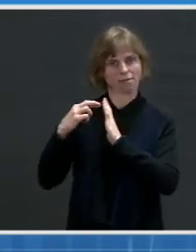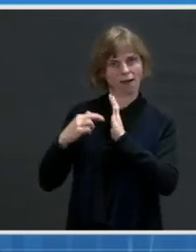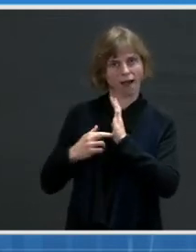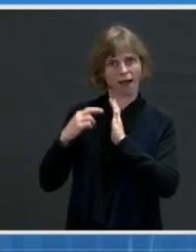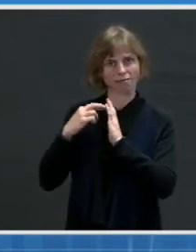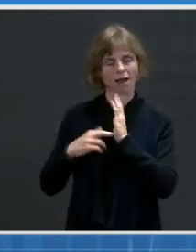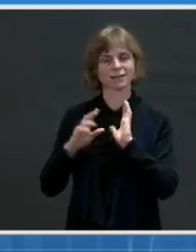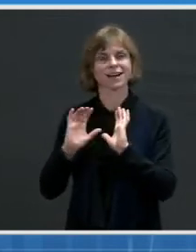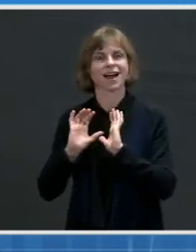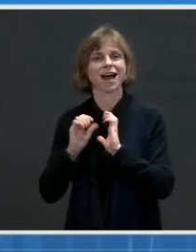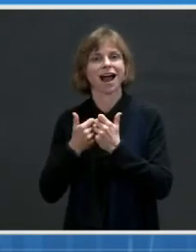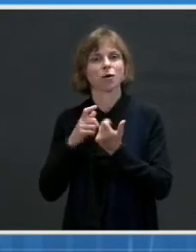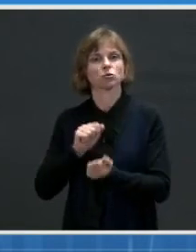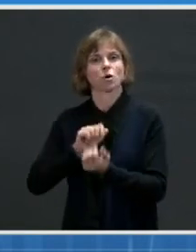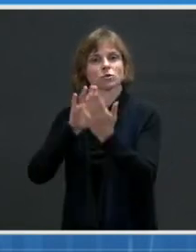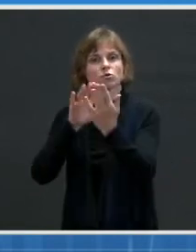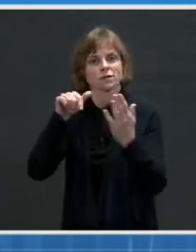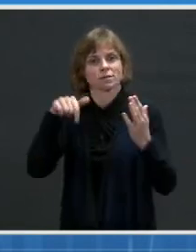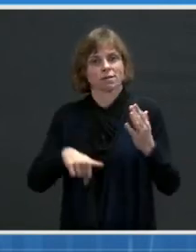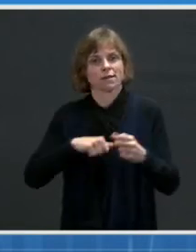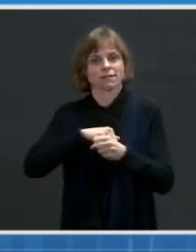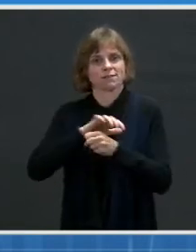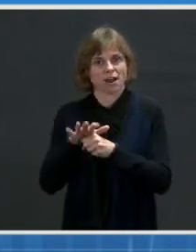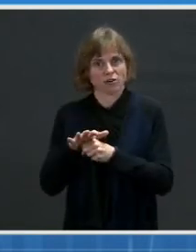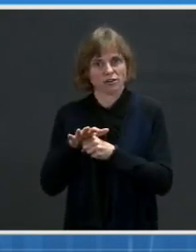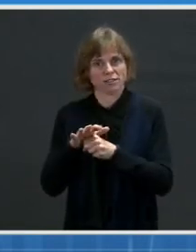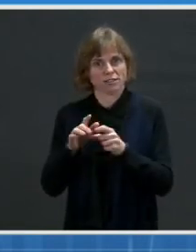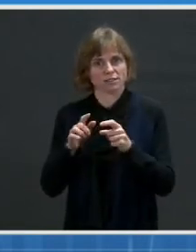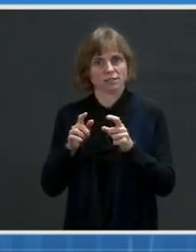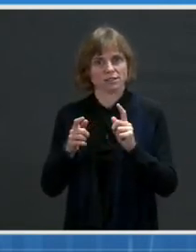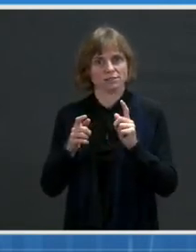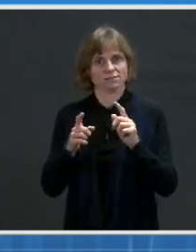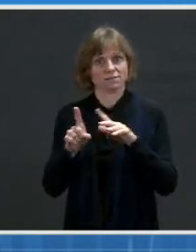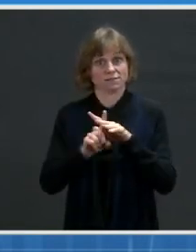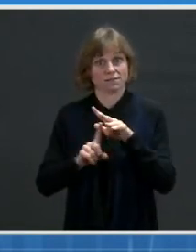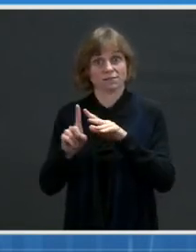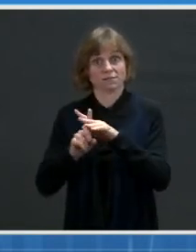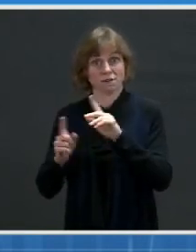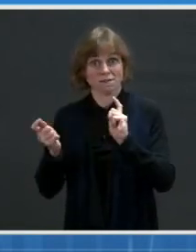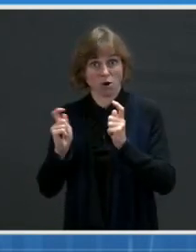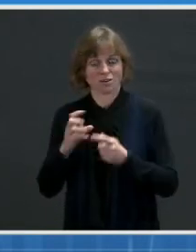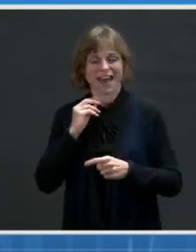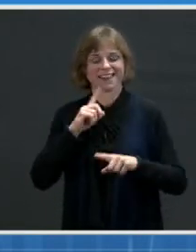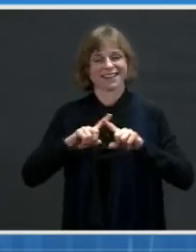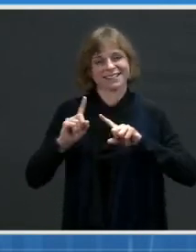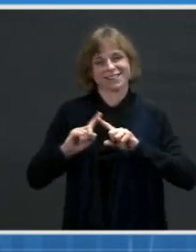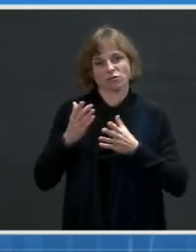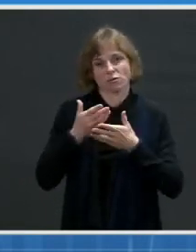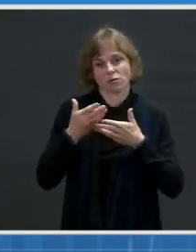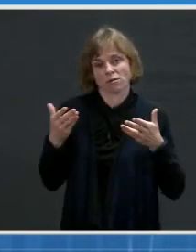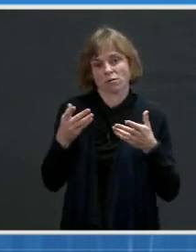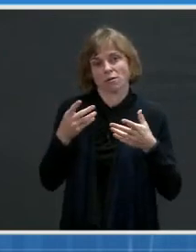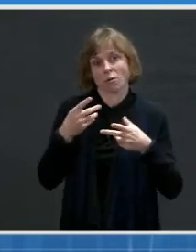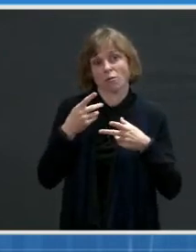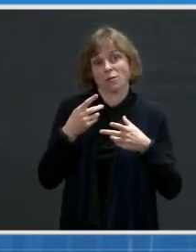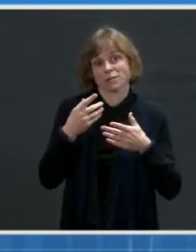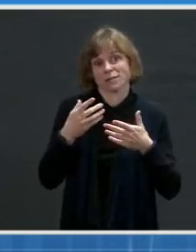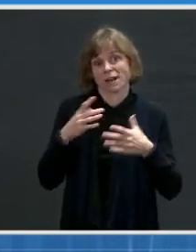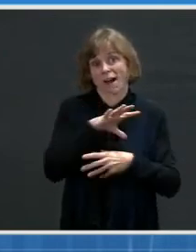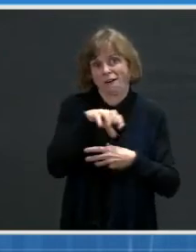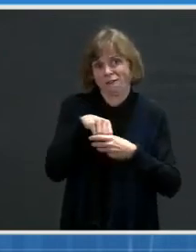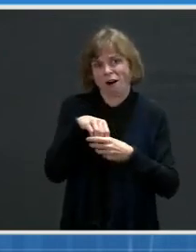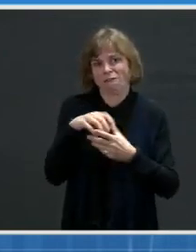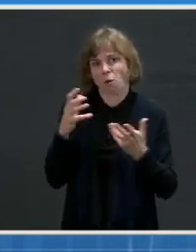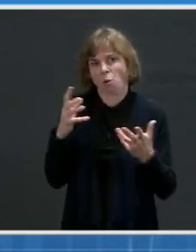address the virus variants. And the products involved that are impacted by